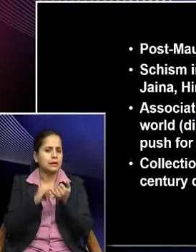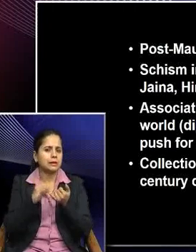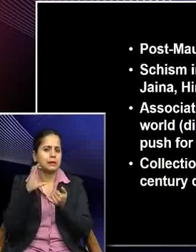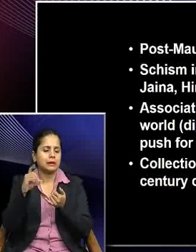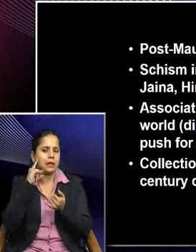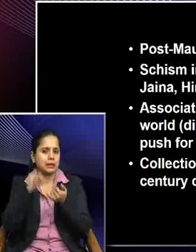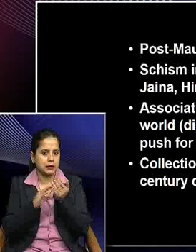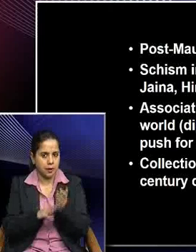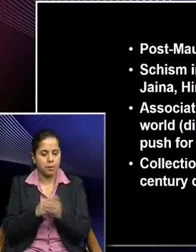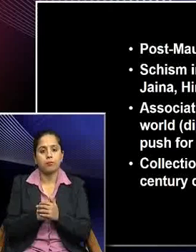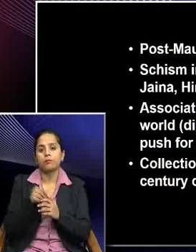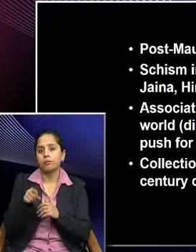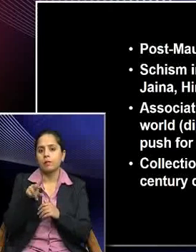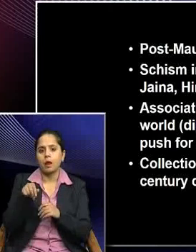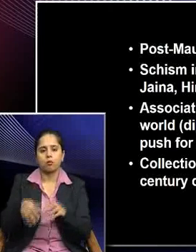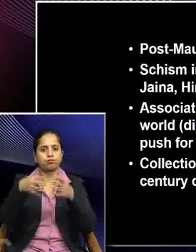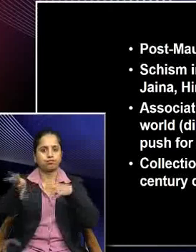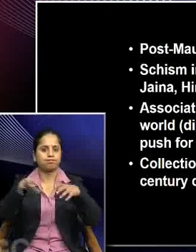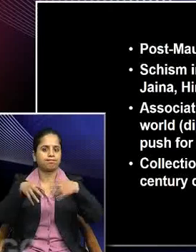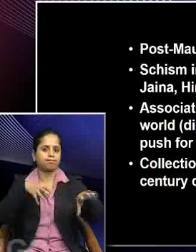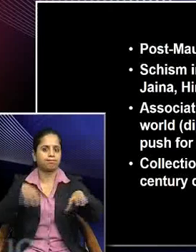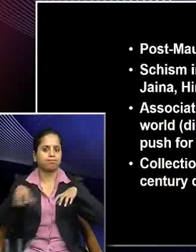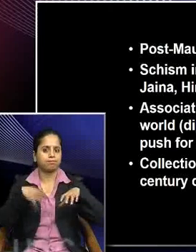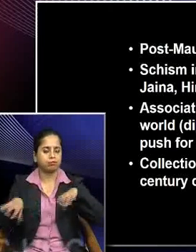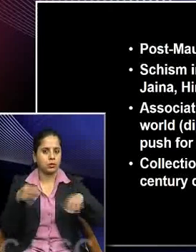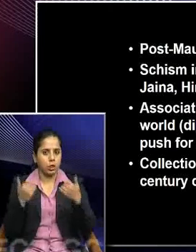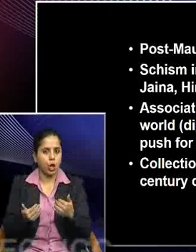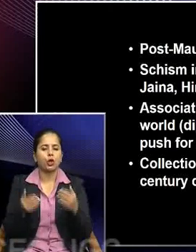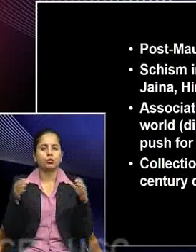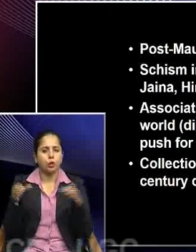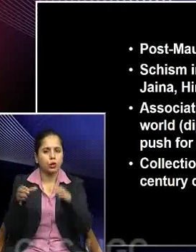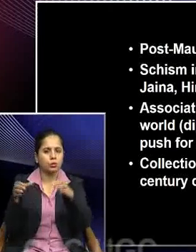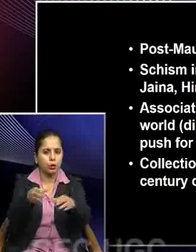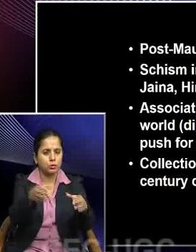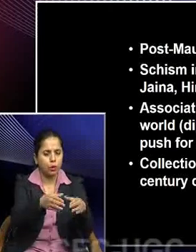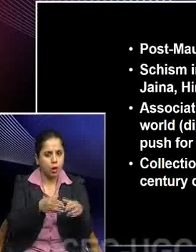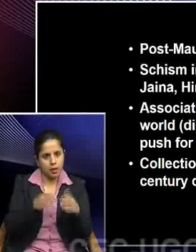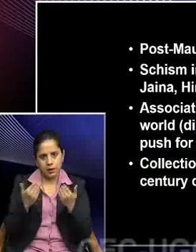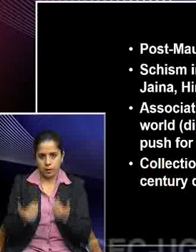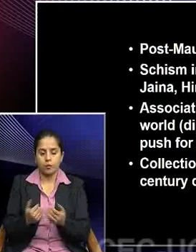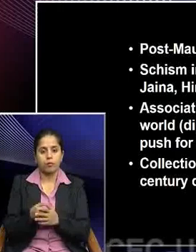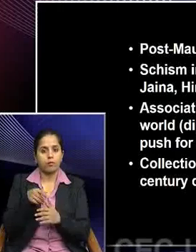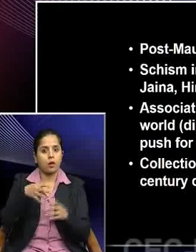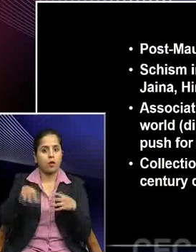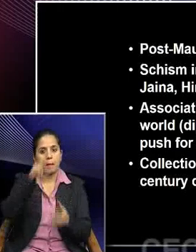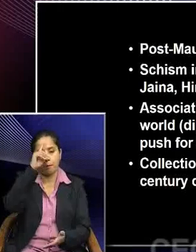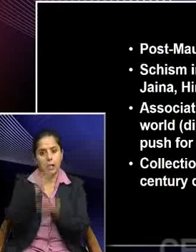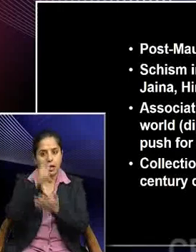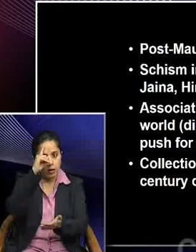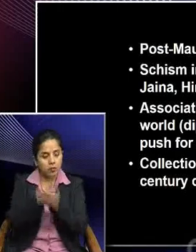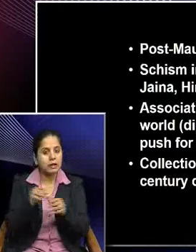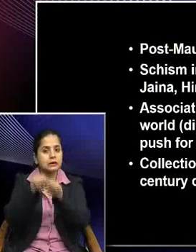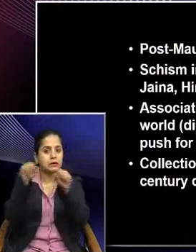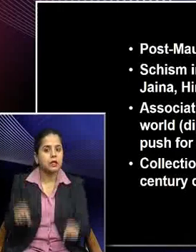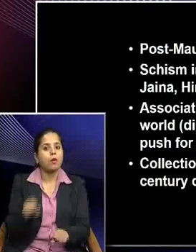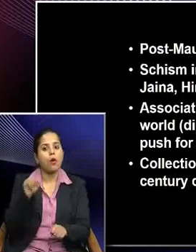means they are getting divided into smaller sects with distinct belief system,